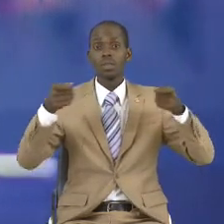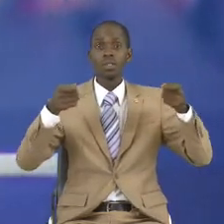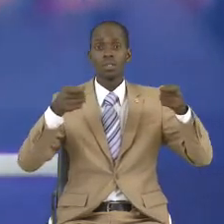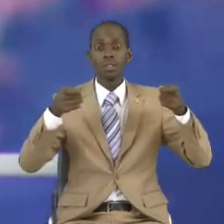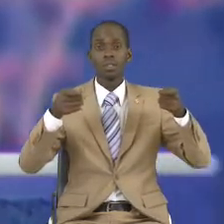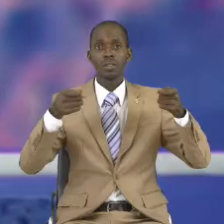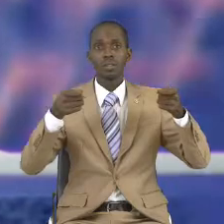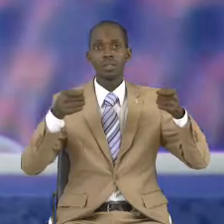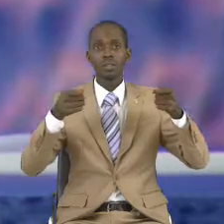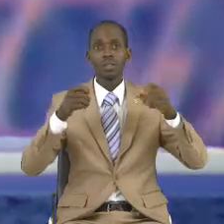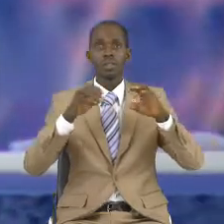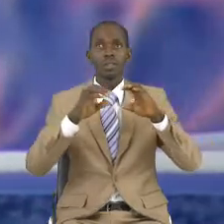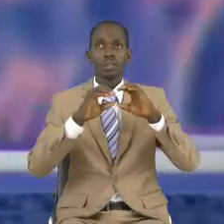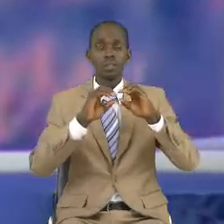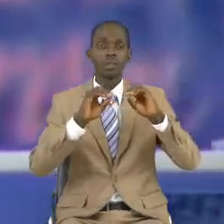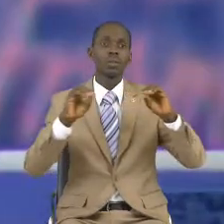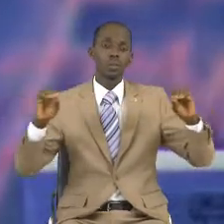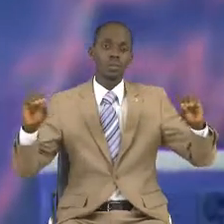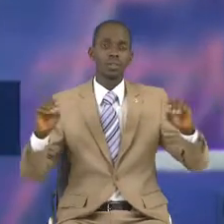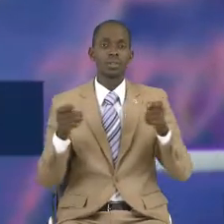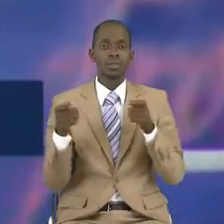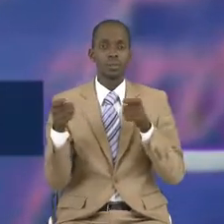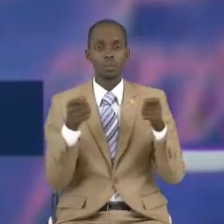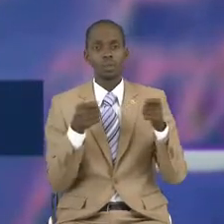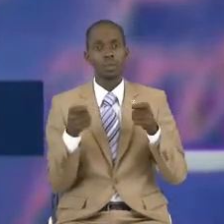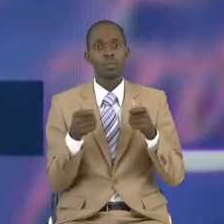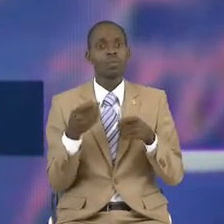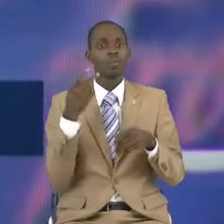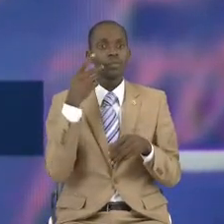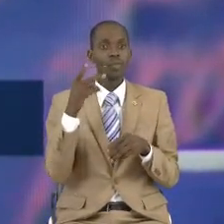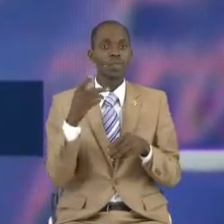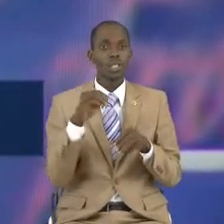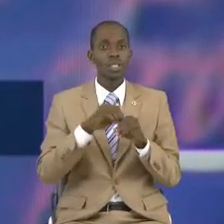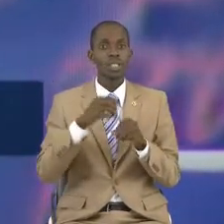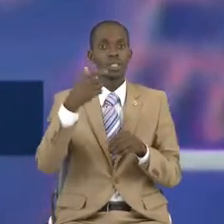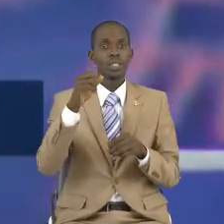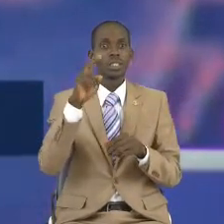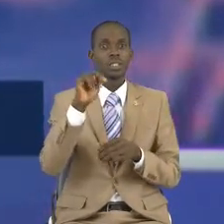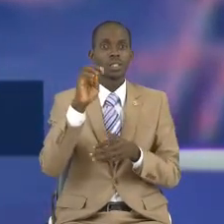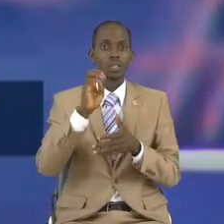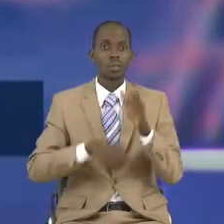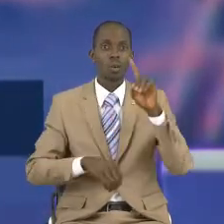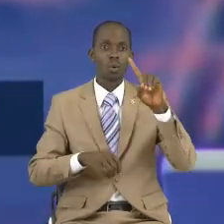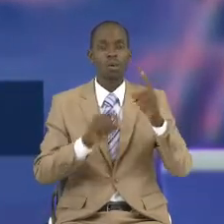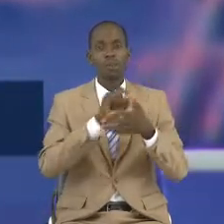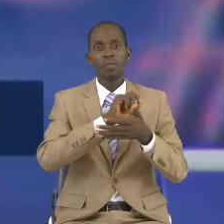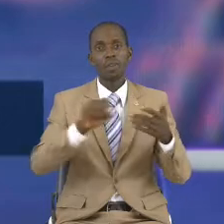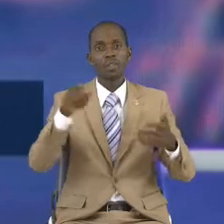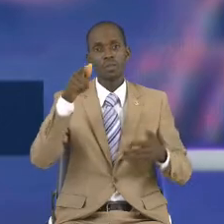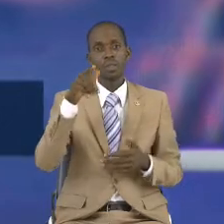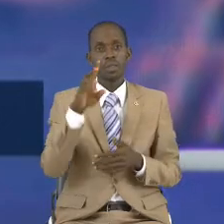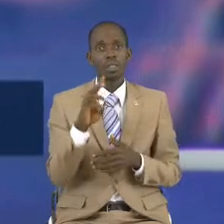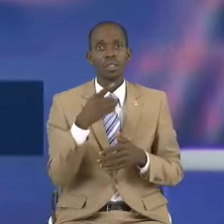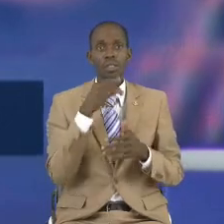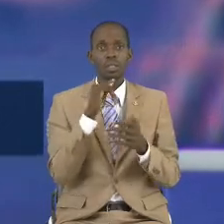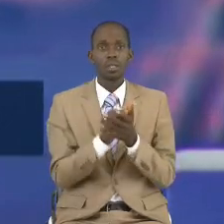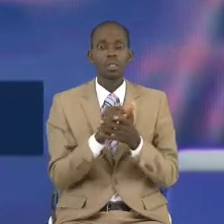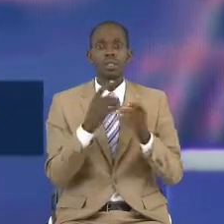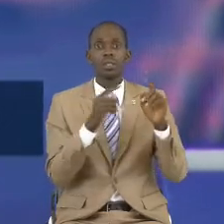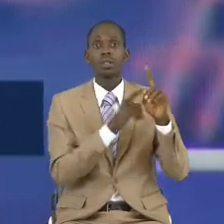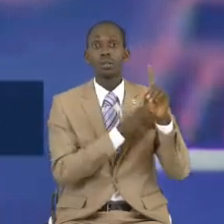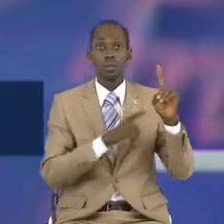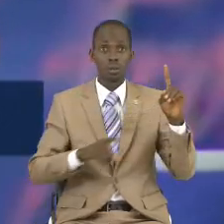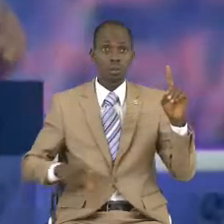to you already in genesis the lord created adam and eve and he decreed